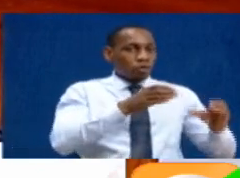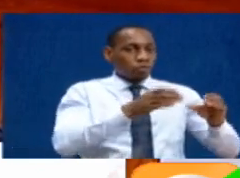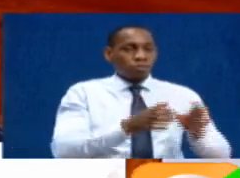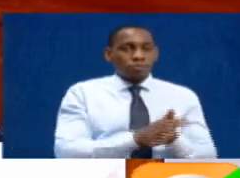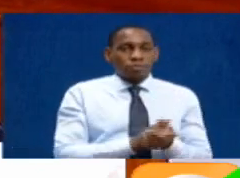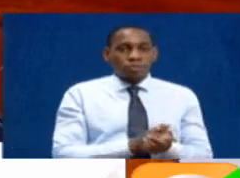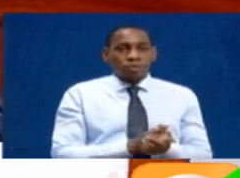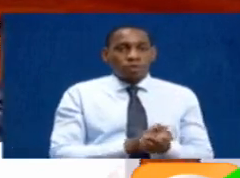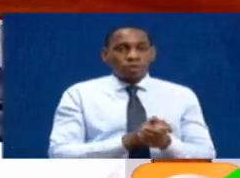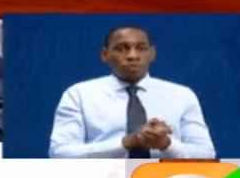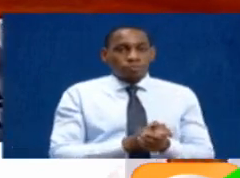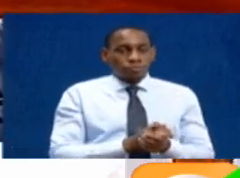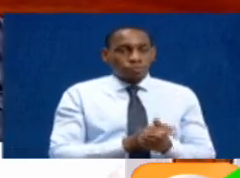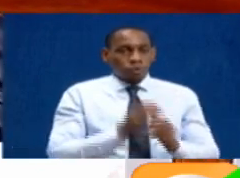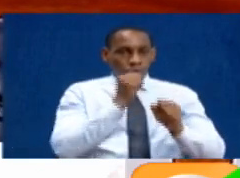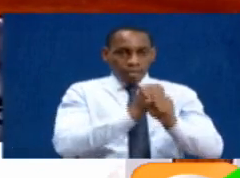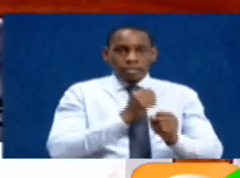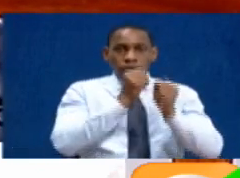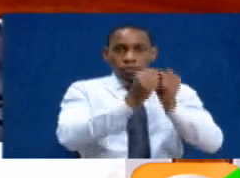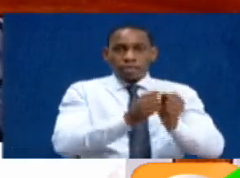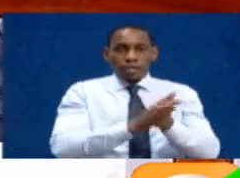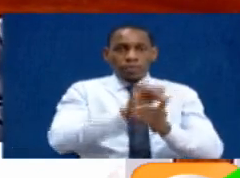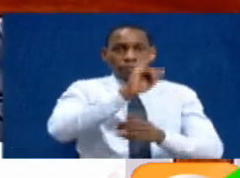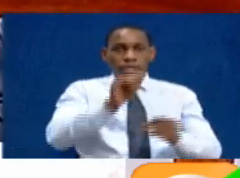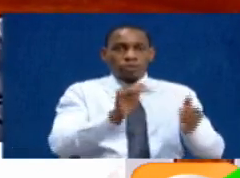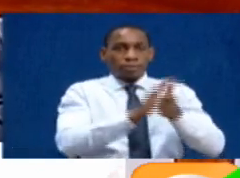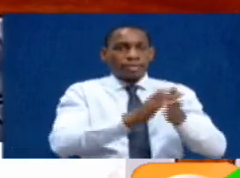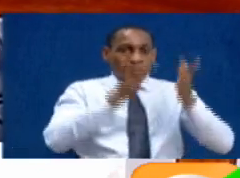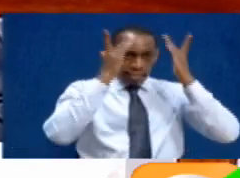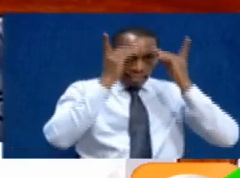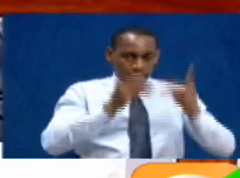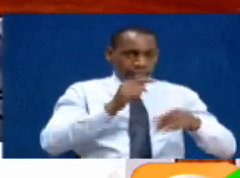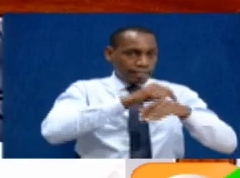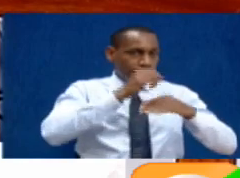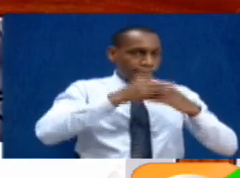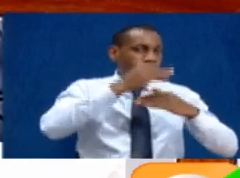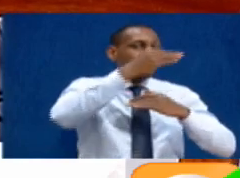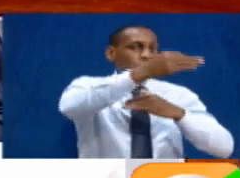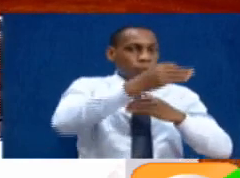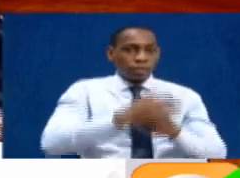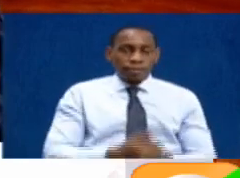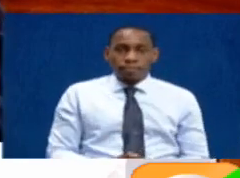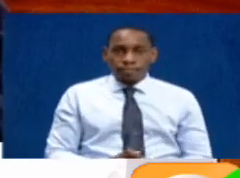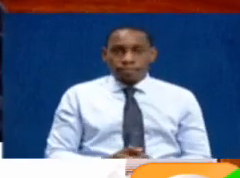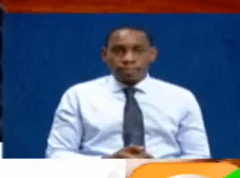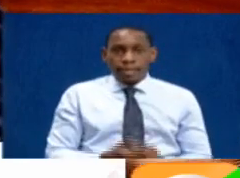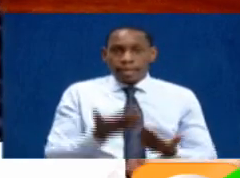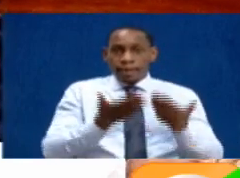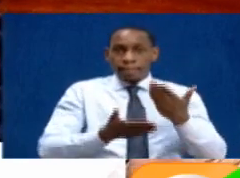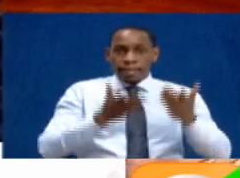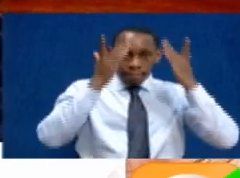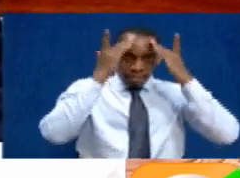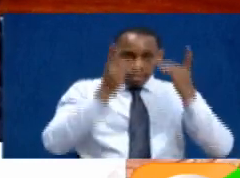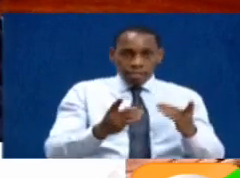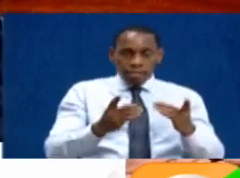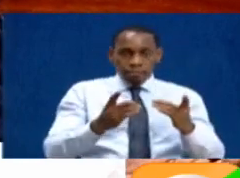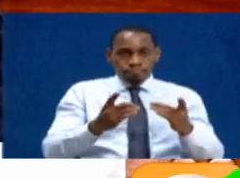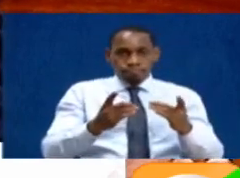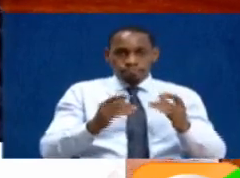closely working with Jubilee, and we will decide when the time comes. Jubilee might decide to go its own